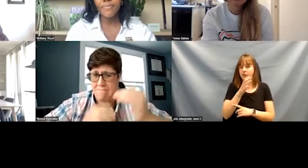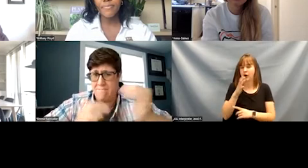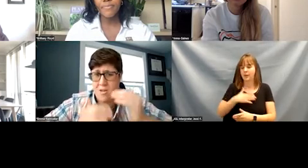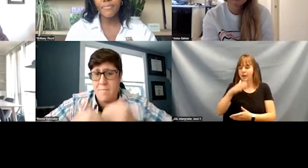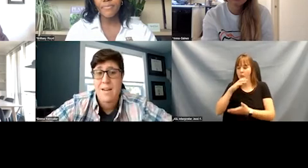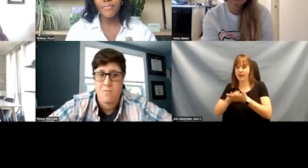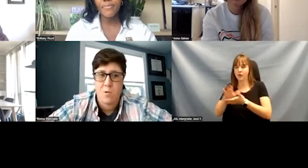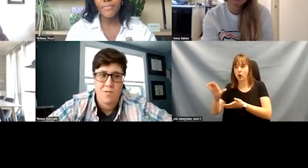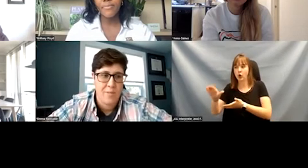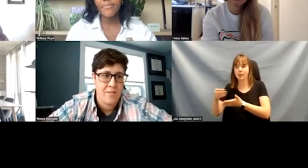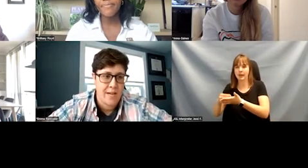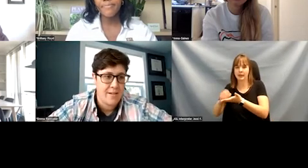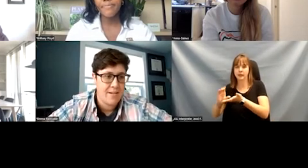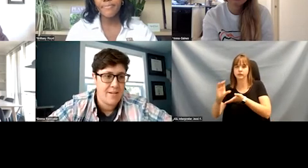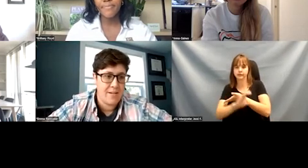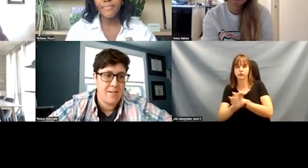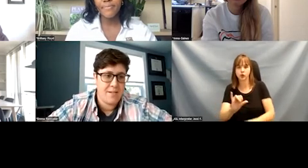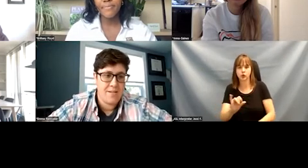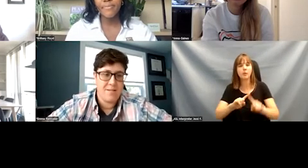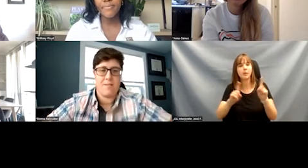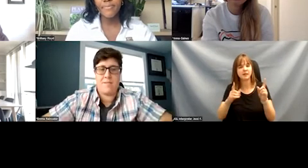definitely gone back and forth a little bit on that.